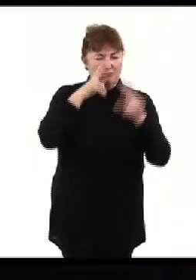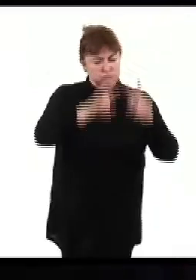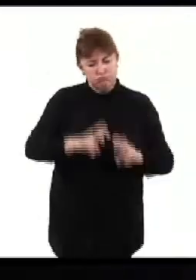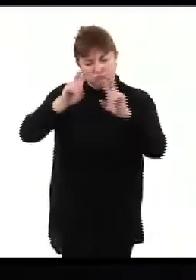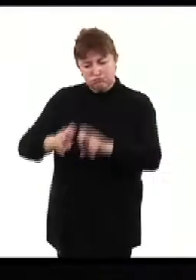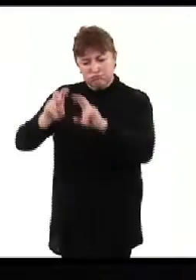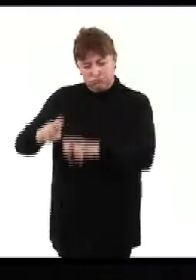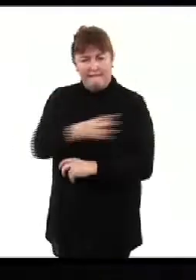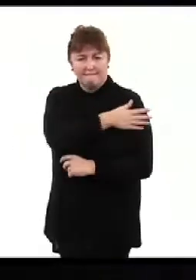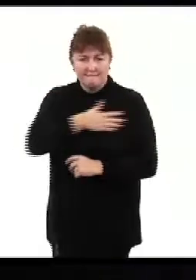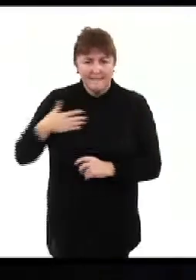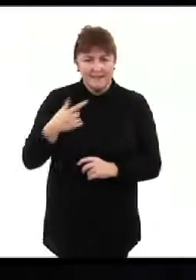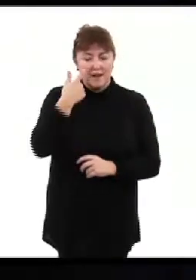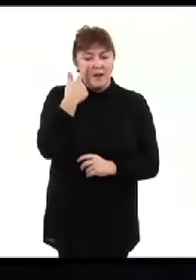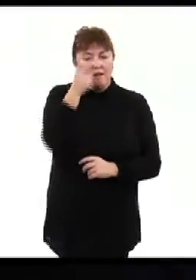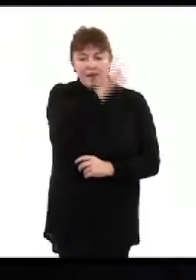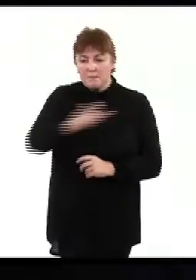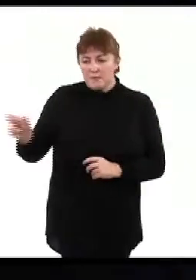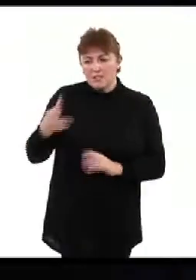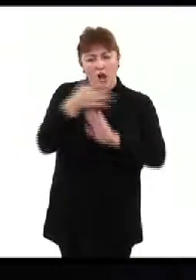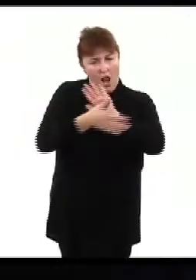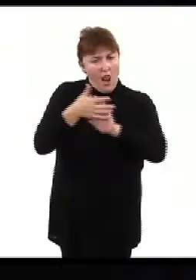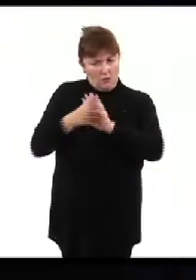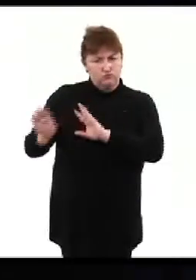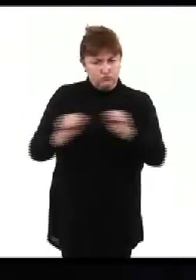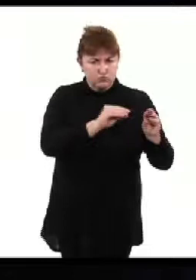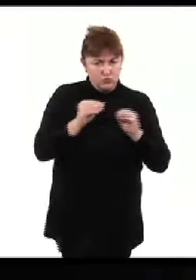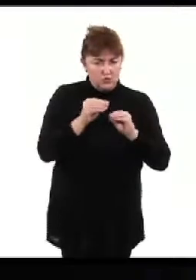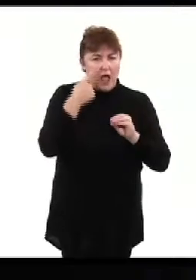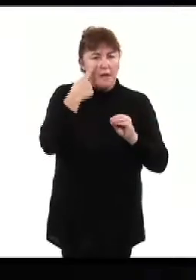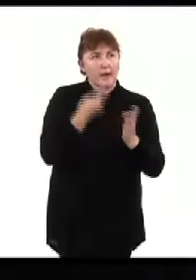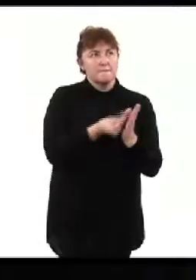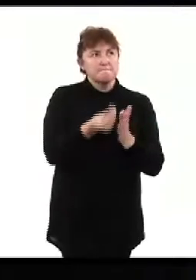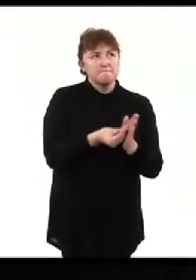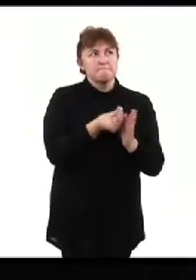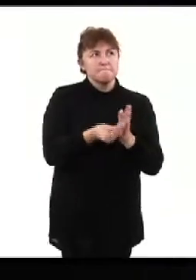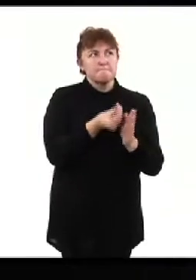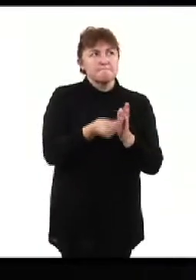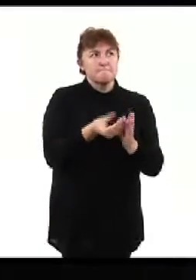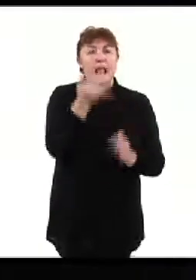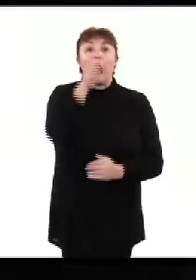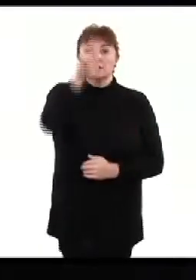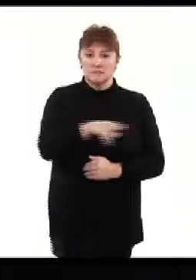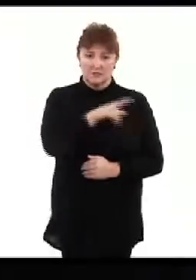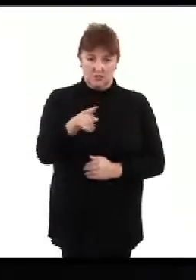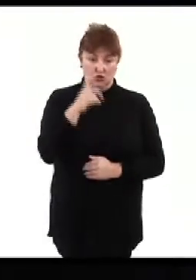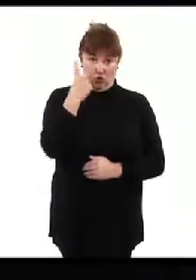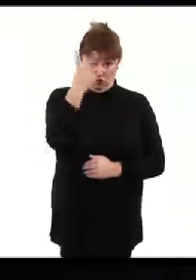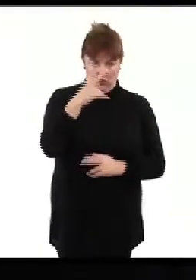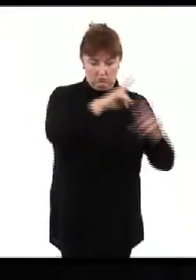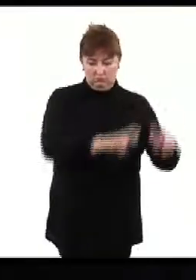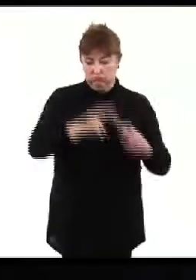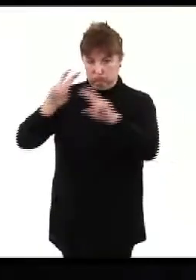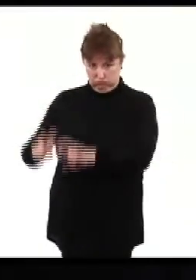diary study where we asked people to, deaf people, to keep track of whether they ever had this experience of knowing the sign that they